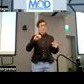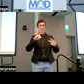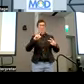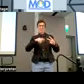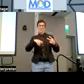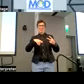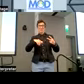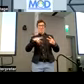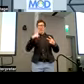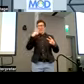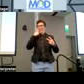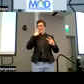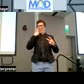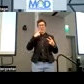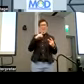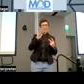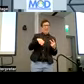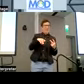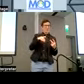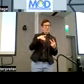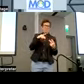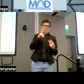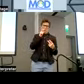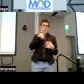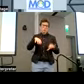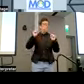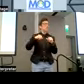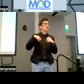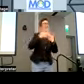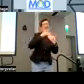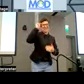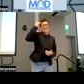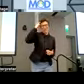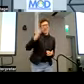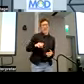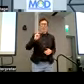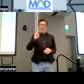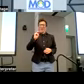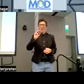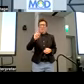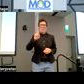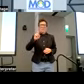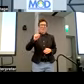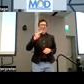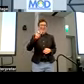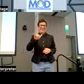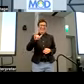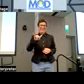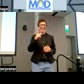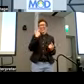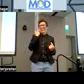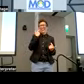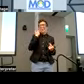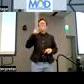was done with your next governor, Maura Healy. But it was the collaboration between the advocacy group and the community